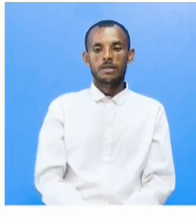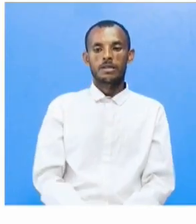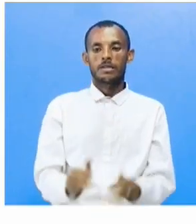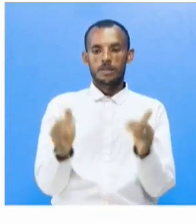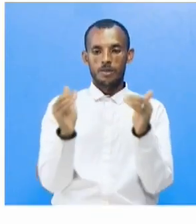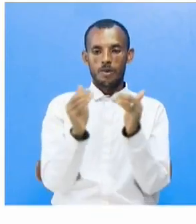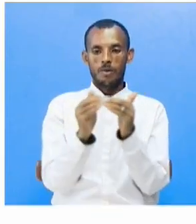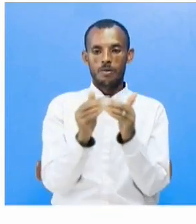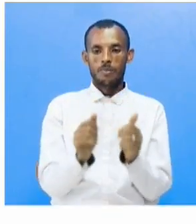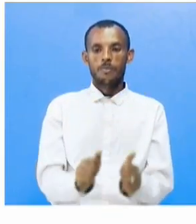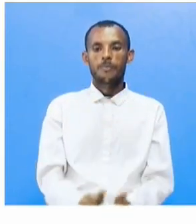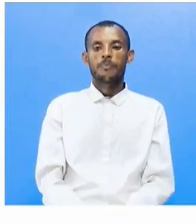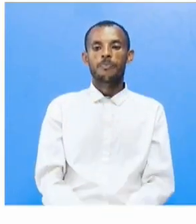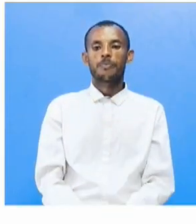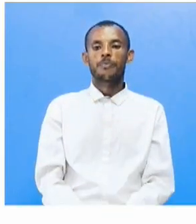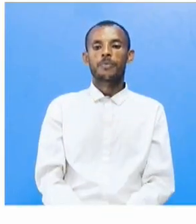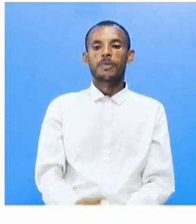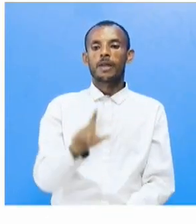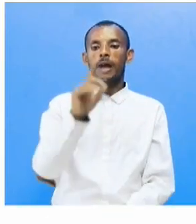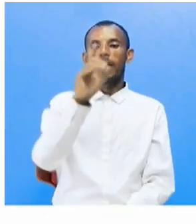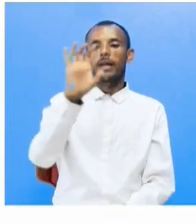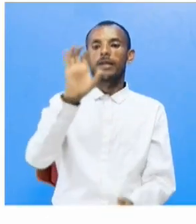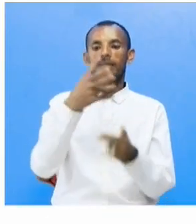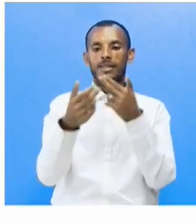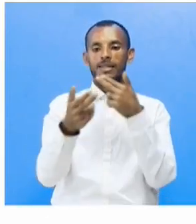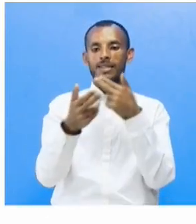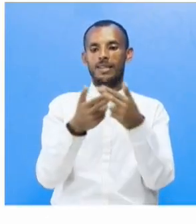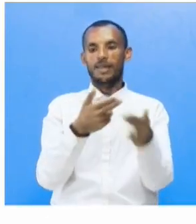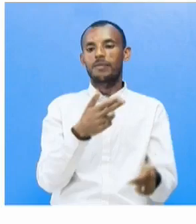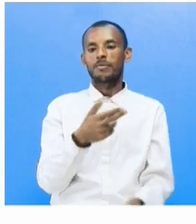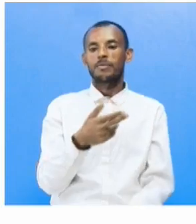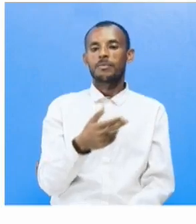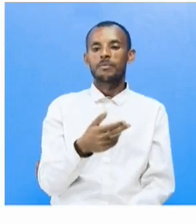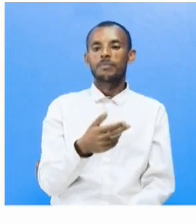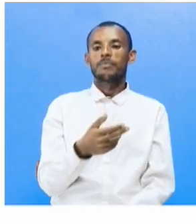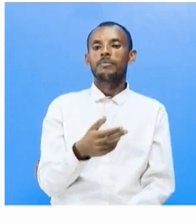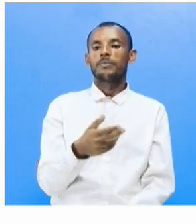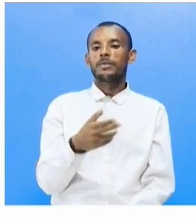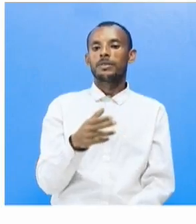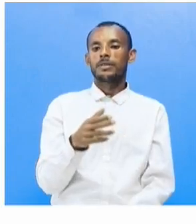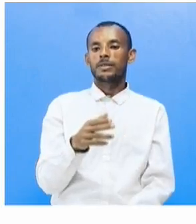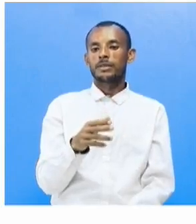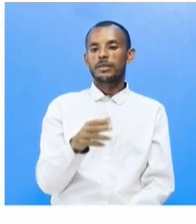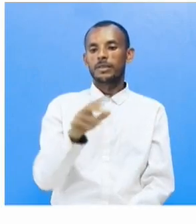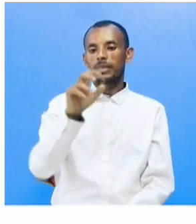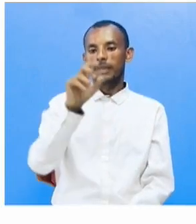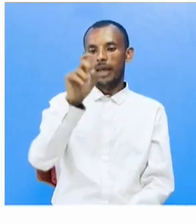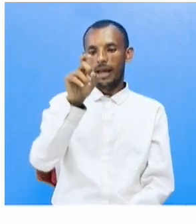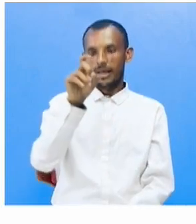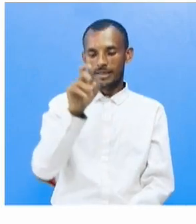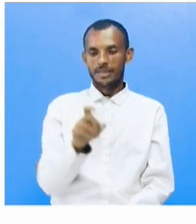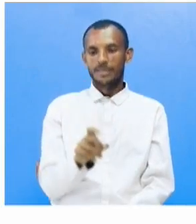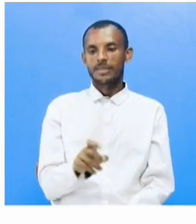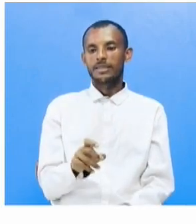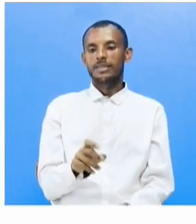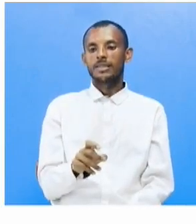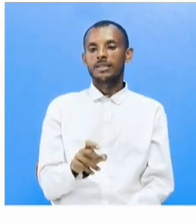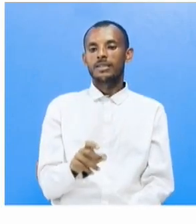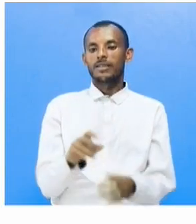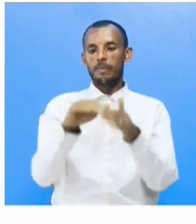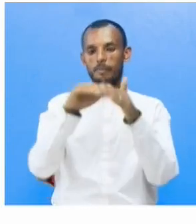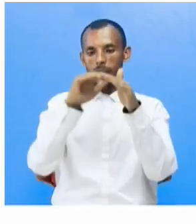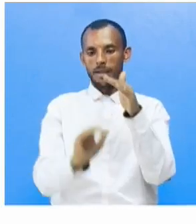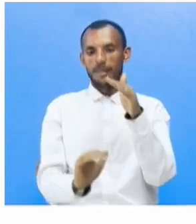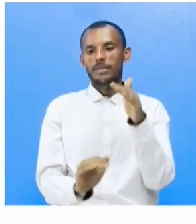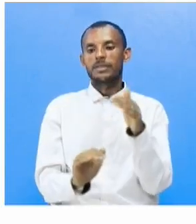5x is equal to 100 multiplies both. 100 times x minus